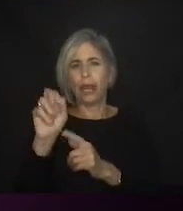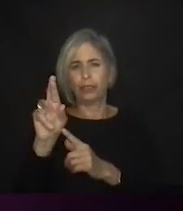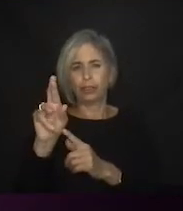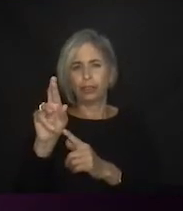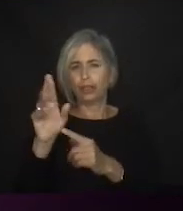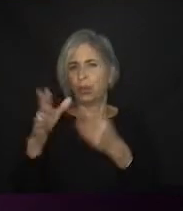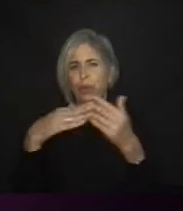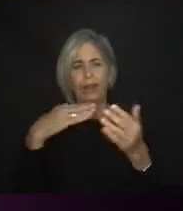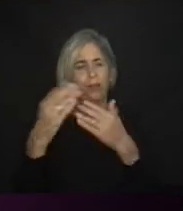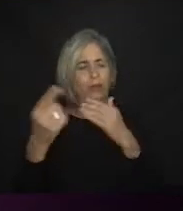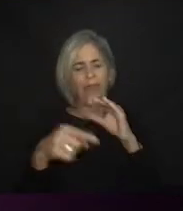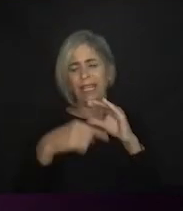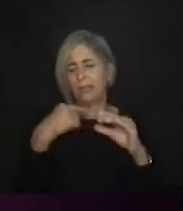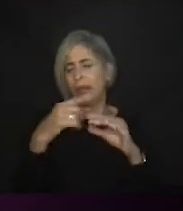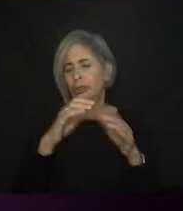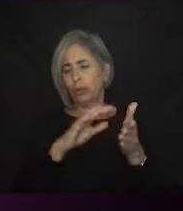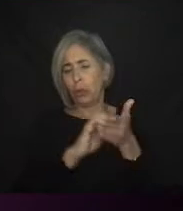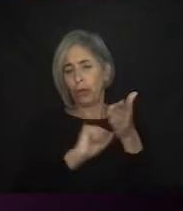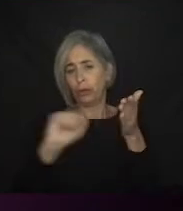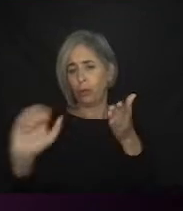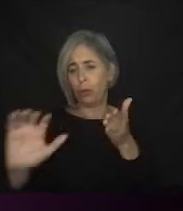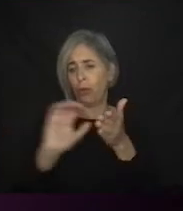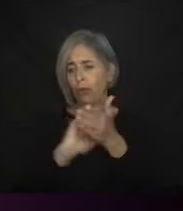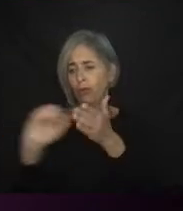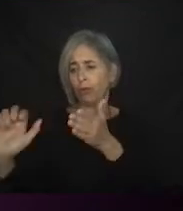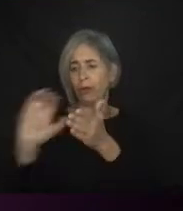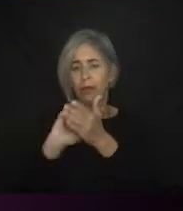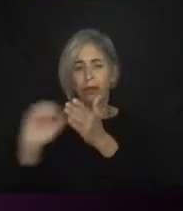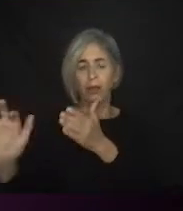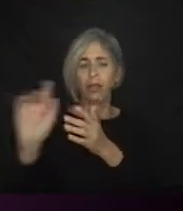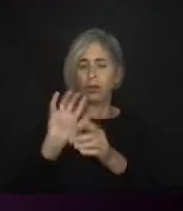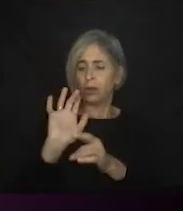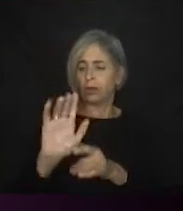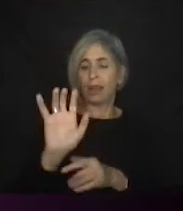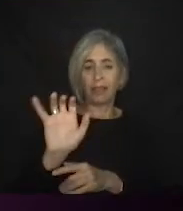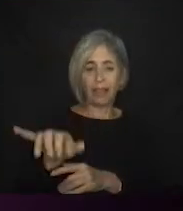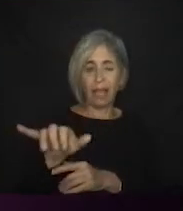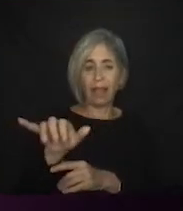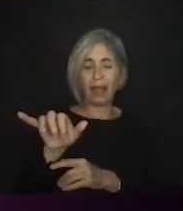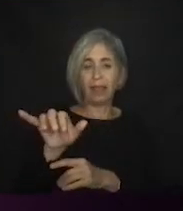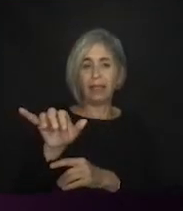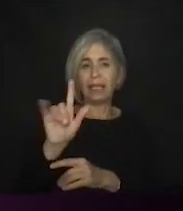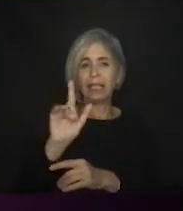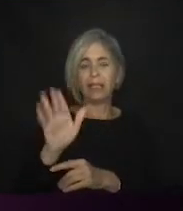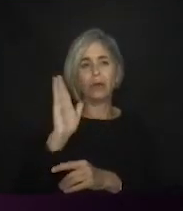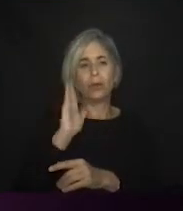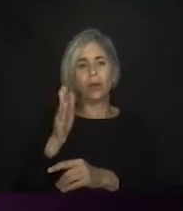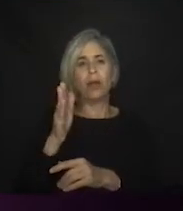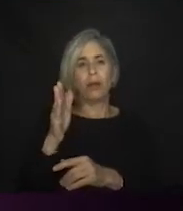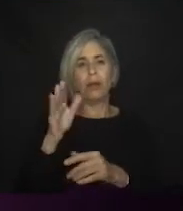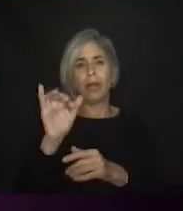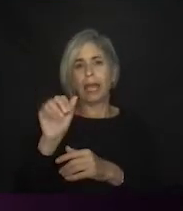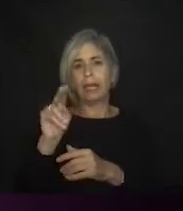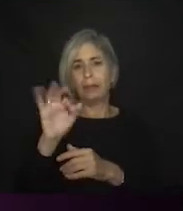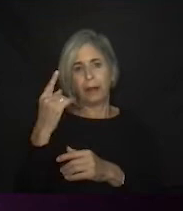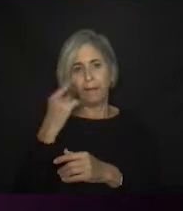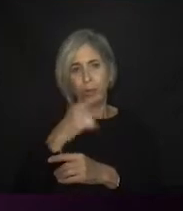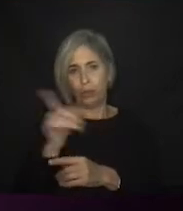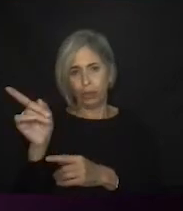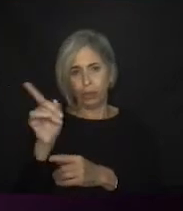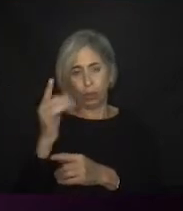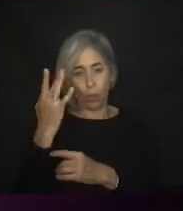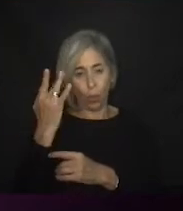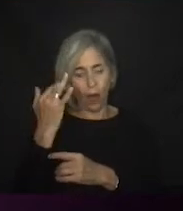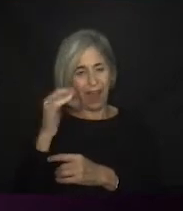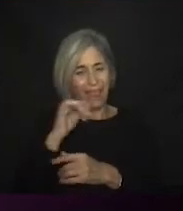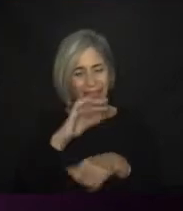emails, whatever, and you want to remove them, when you click that, it'll actually do the animation for you, because